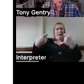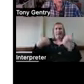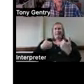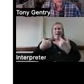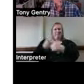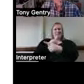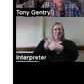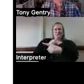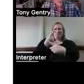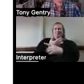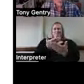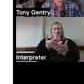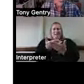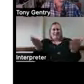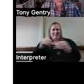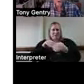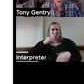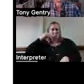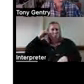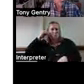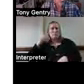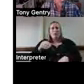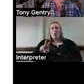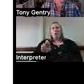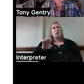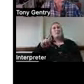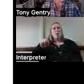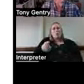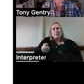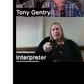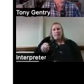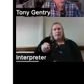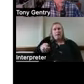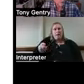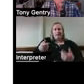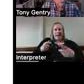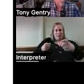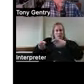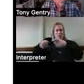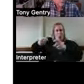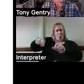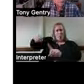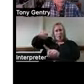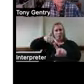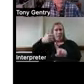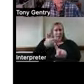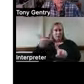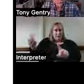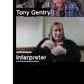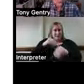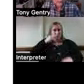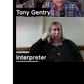control of home features using a variety of access tools and supports. They can provide communication